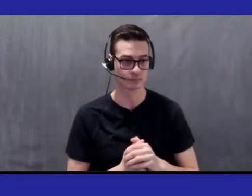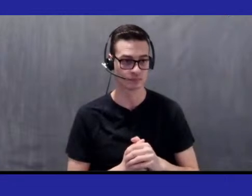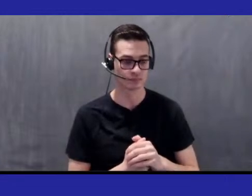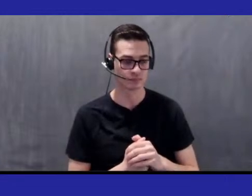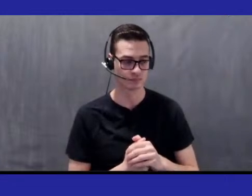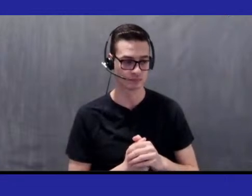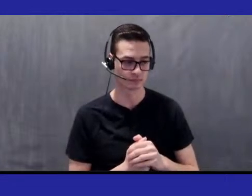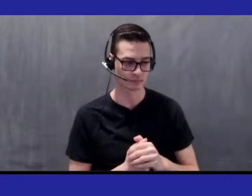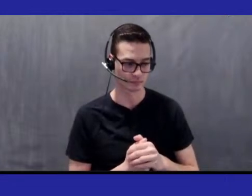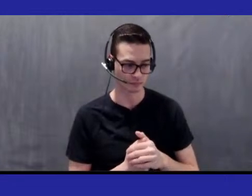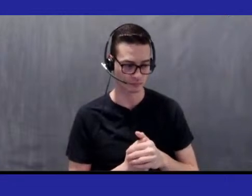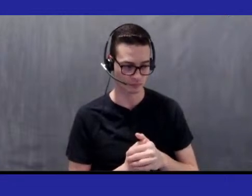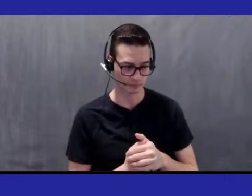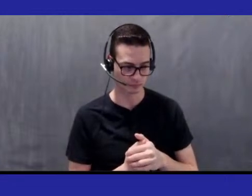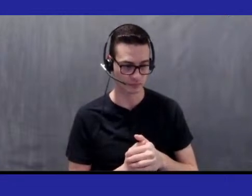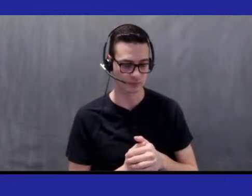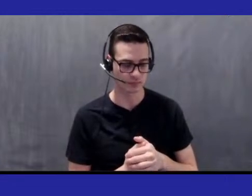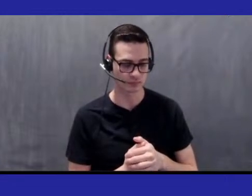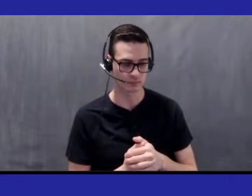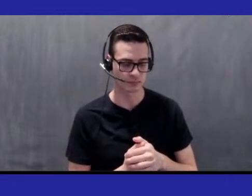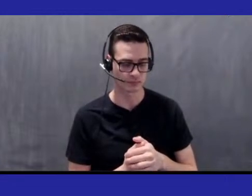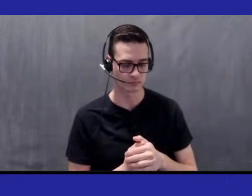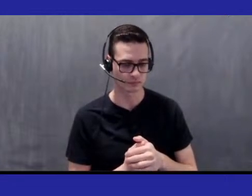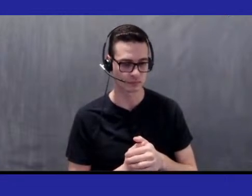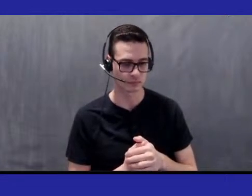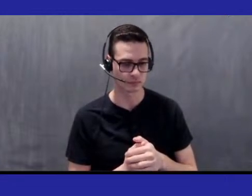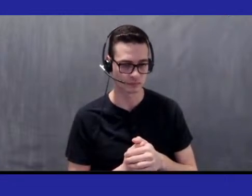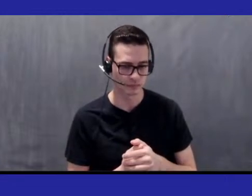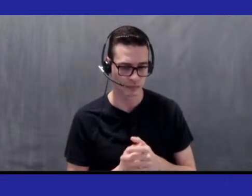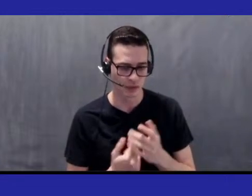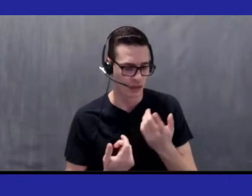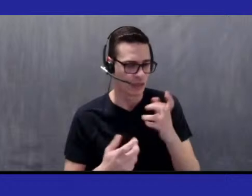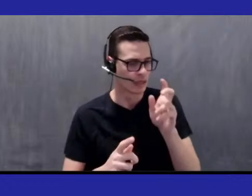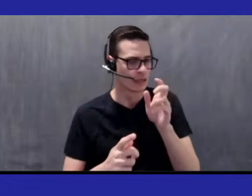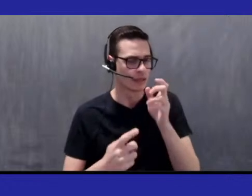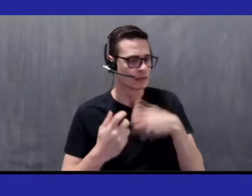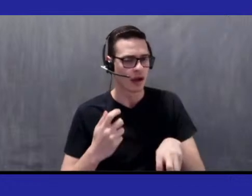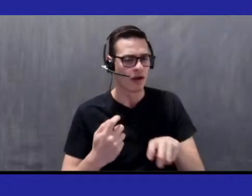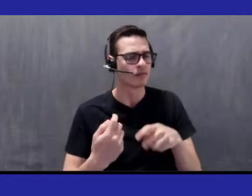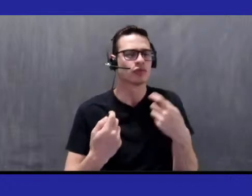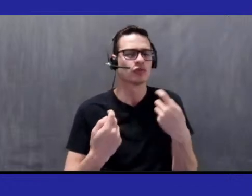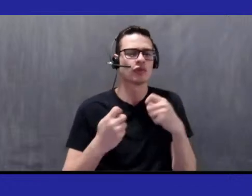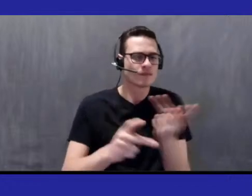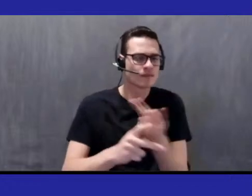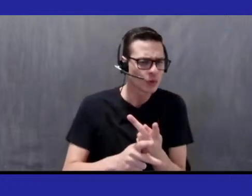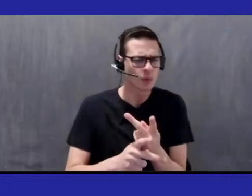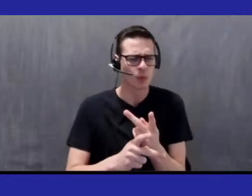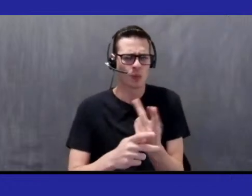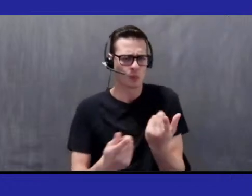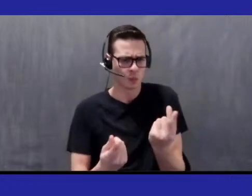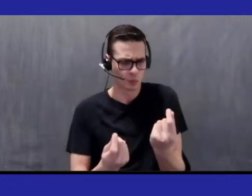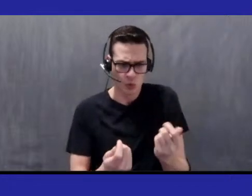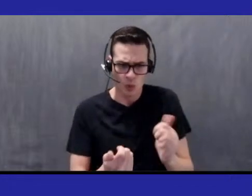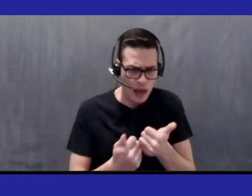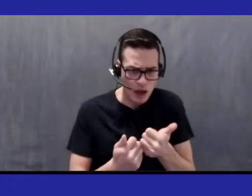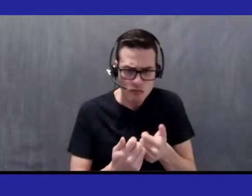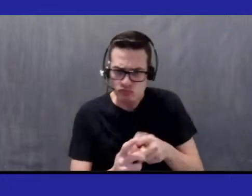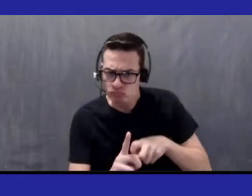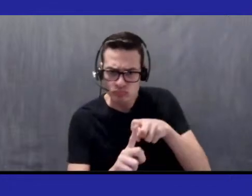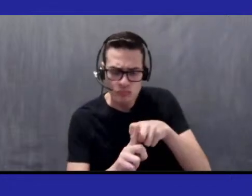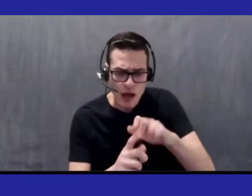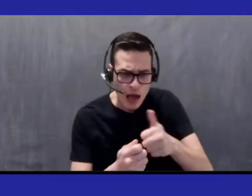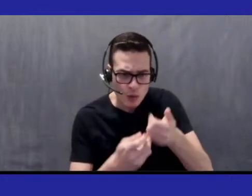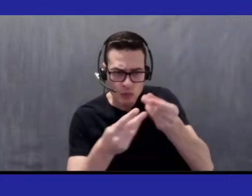characterize the extent of an issue, it's hard to intervene upon that issue. So one potential collaboration